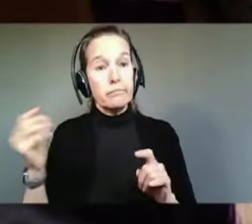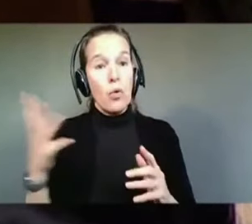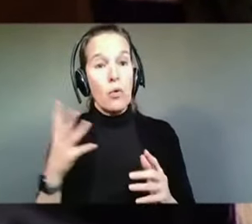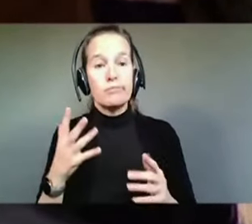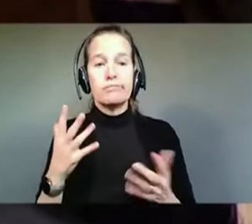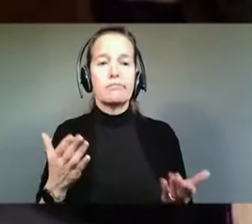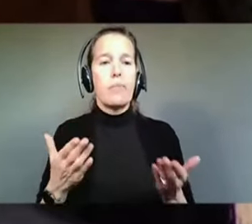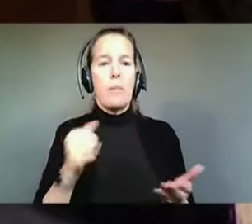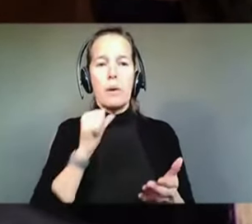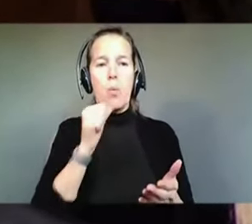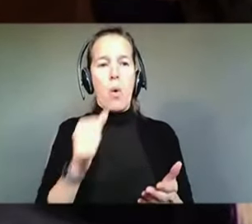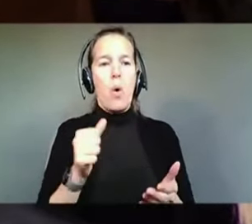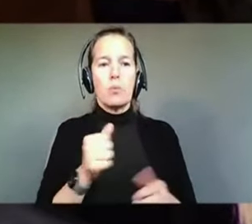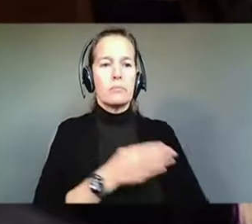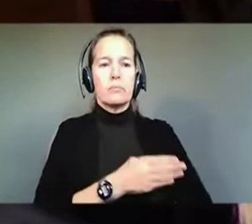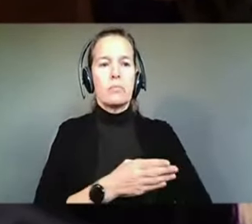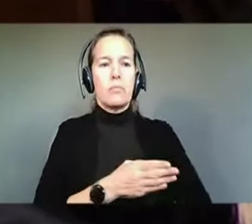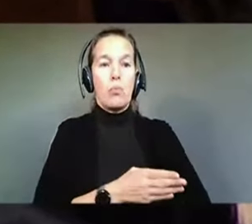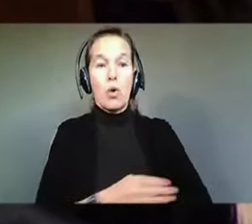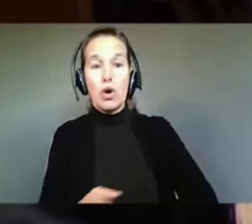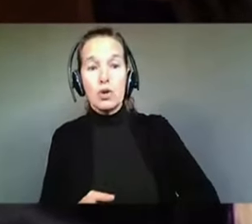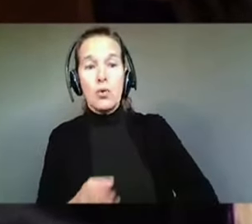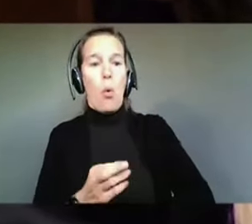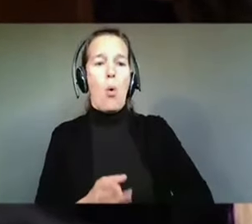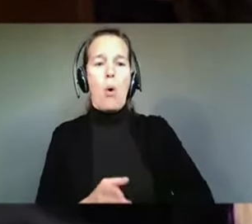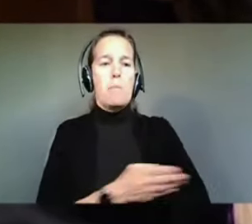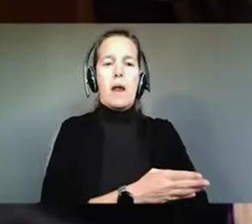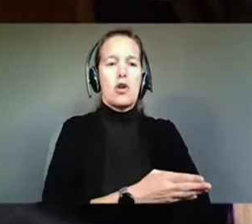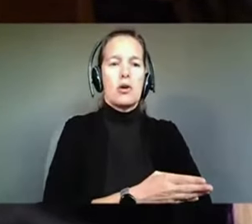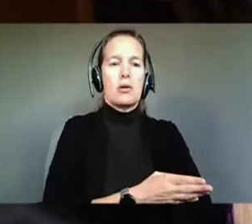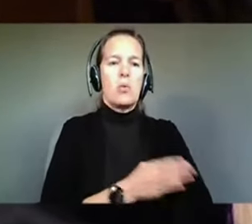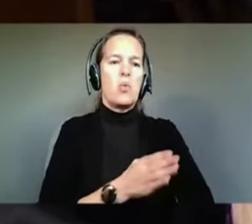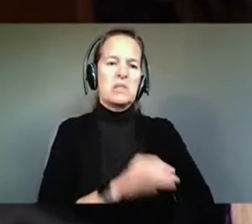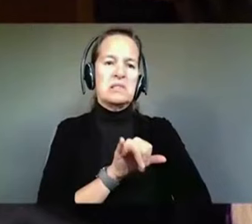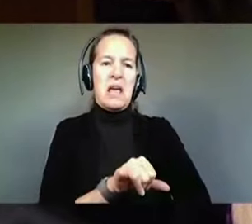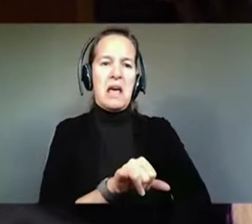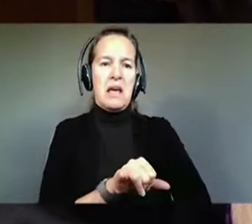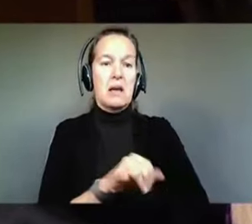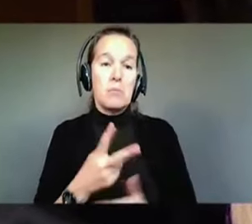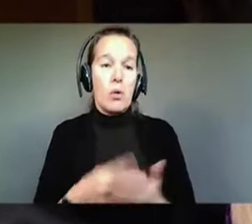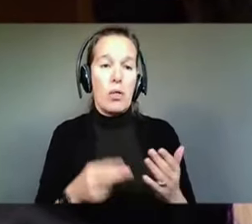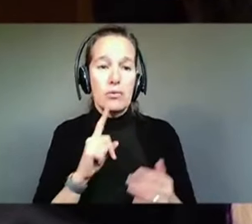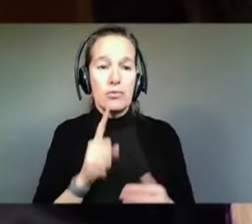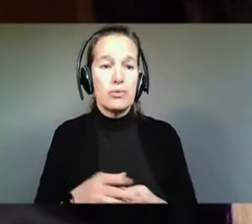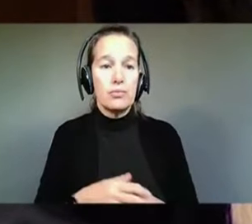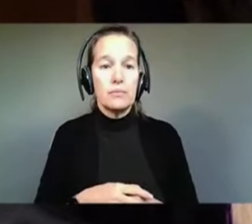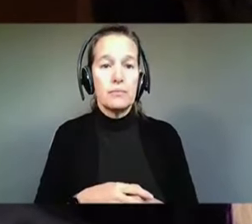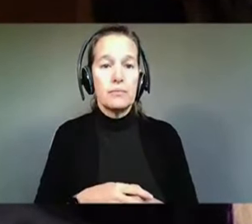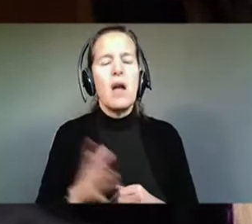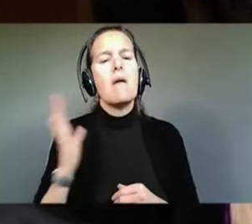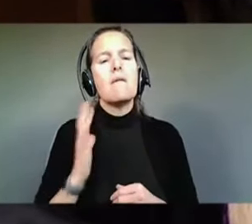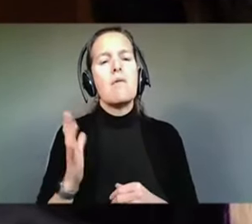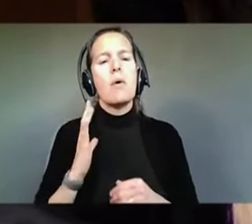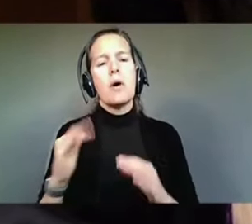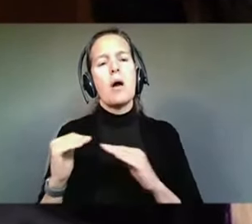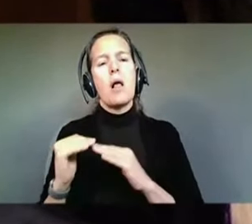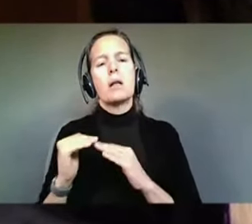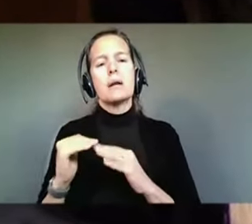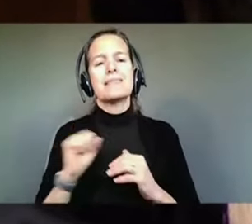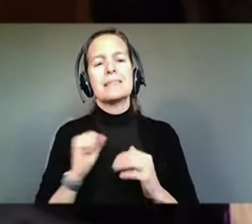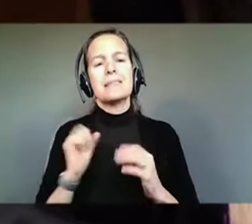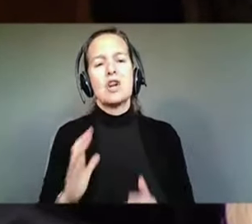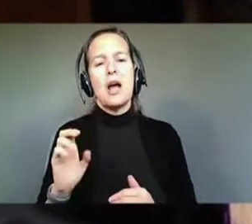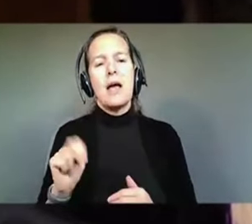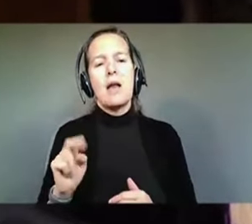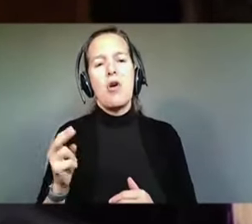worse and it's probably not going to get better, and both have proven true. Two other colleagues, one a former colleague, Senator Inhofe, and a current colleague, Senator